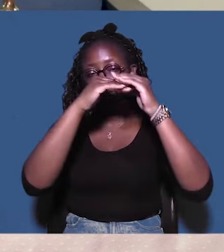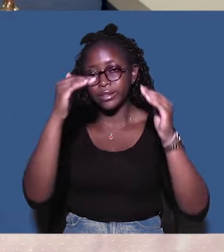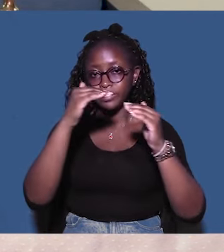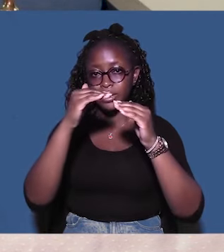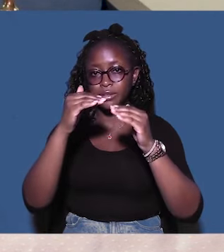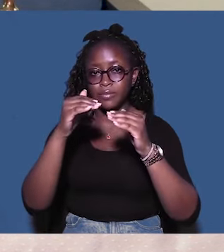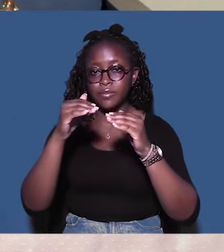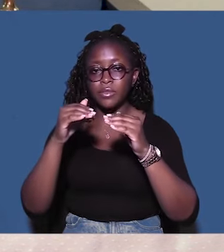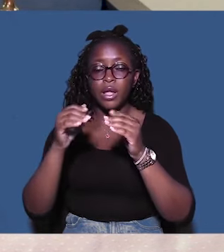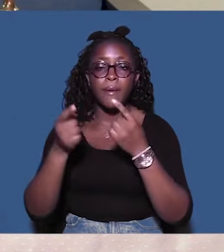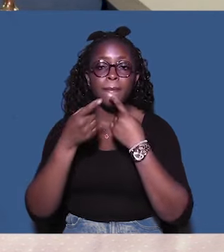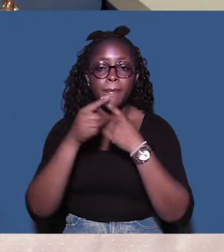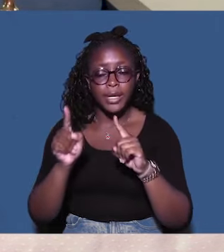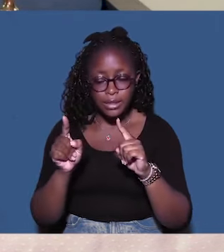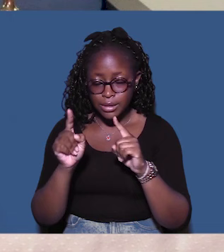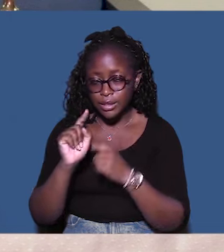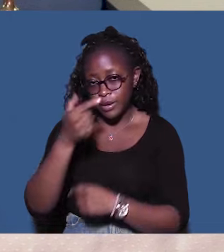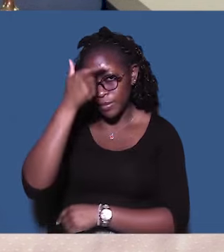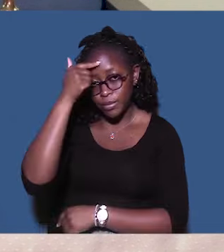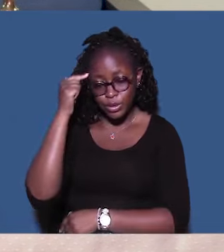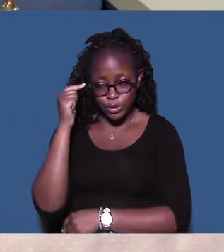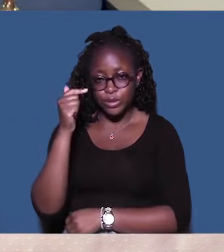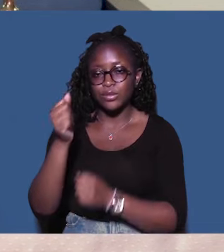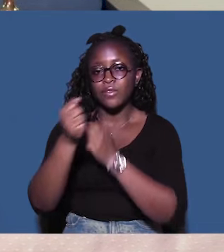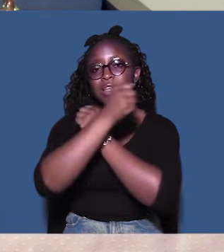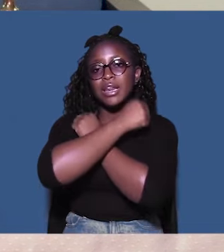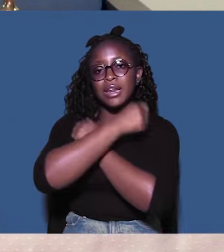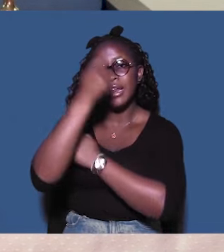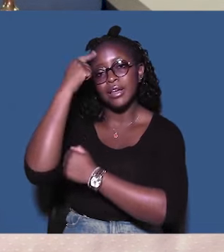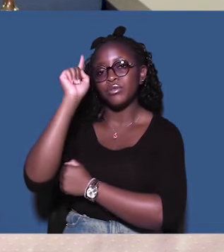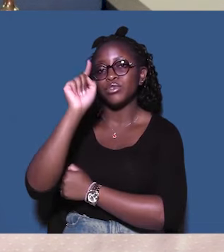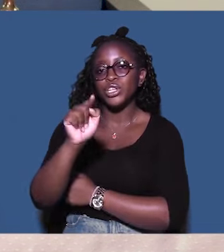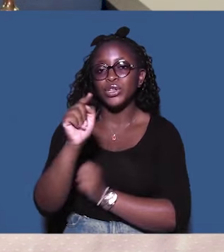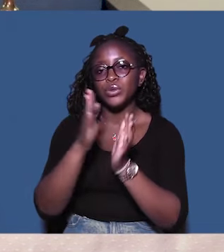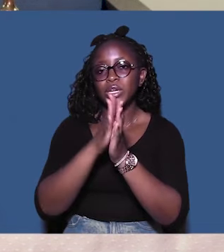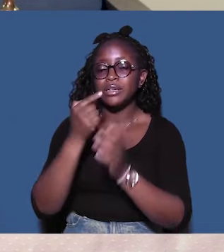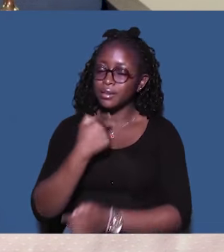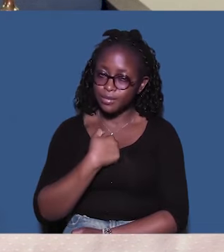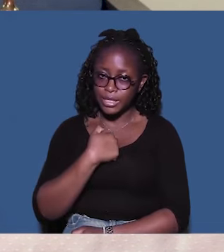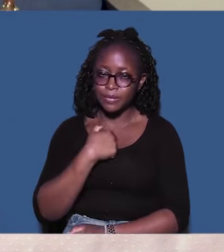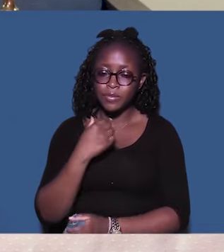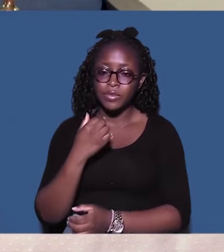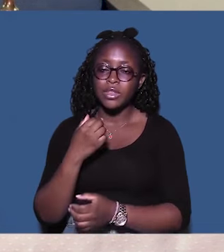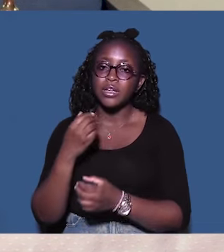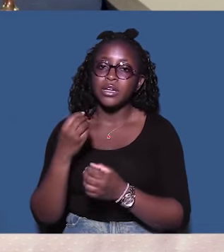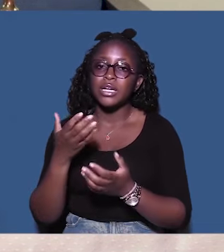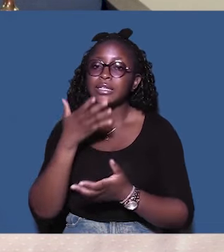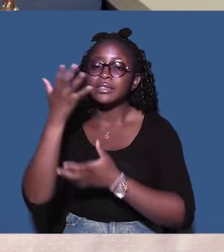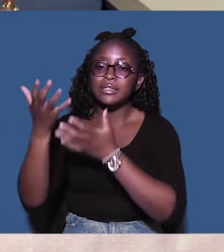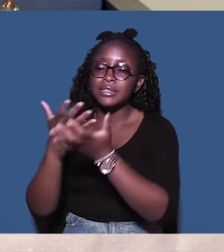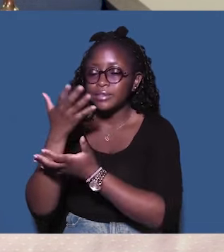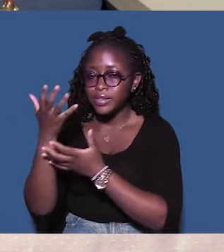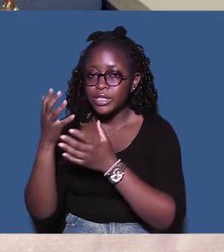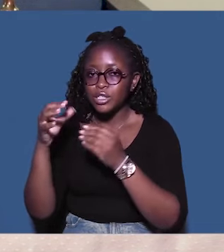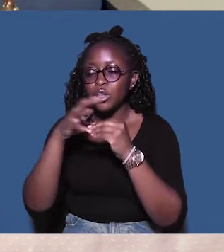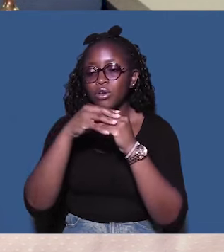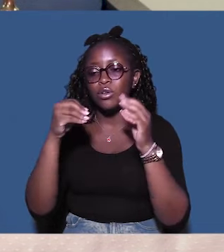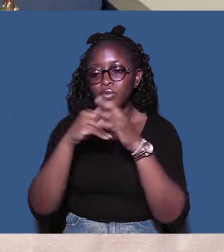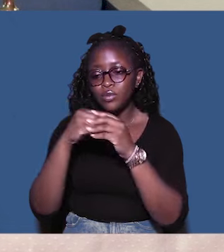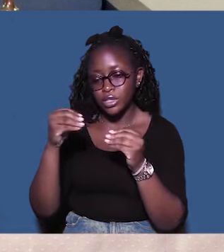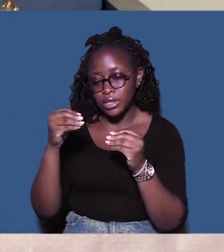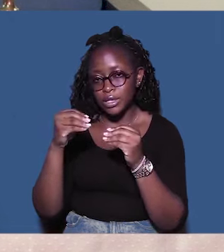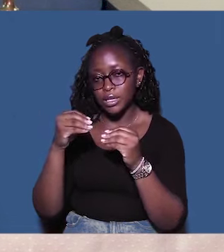love for you and me, he sacrificed his comfort so that he could die for our sins. Are you